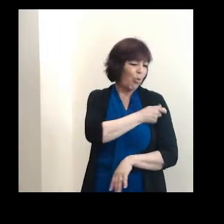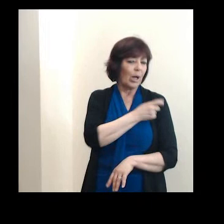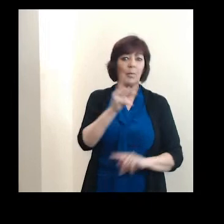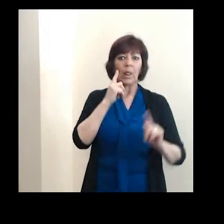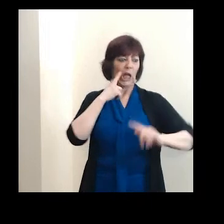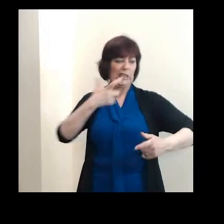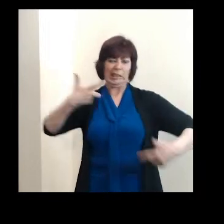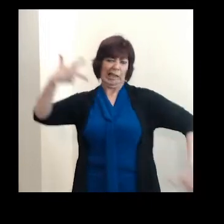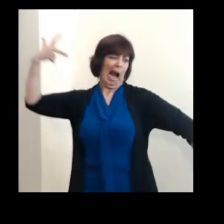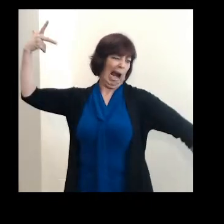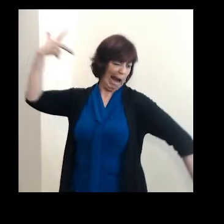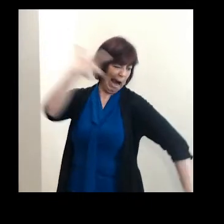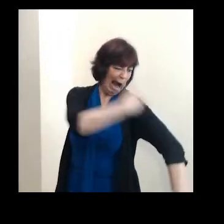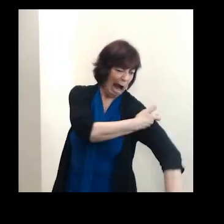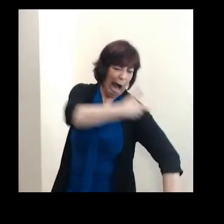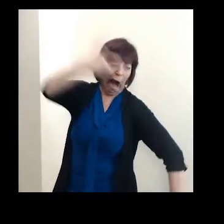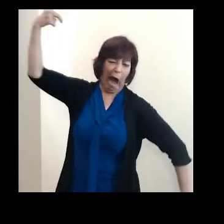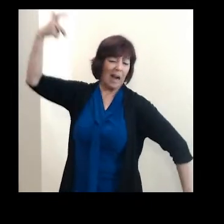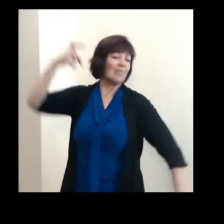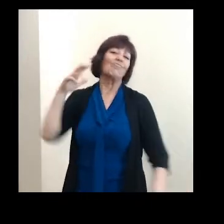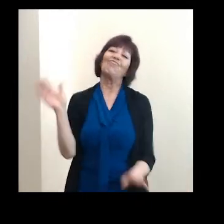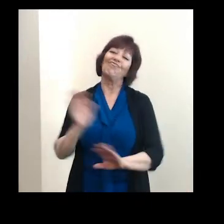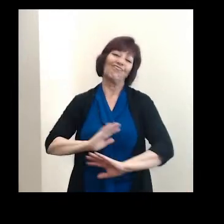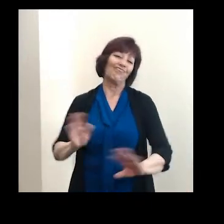think it's this giant needle that they saw